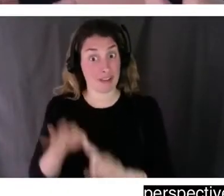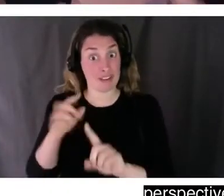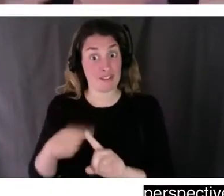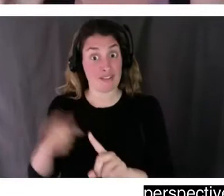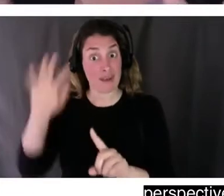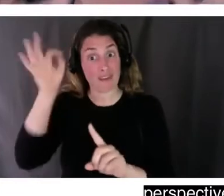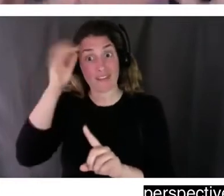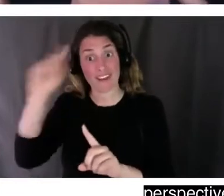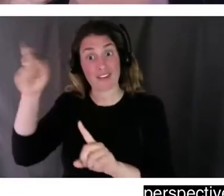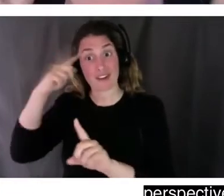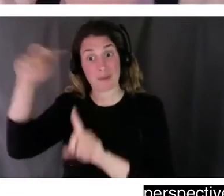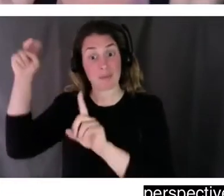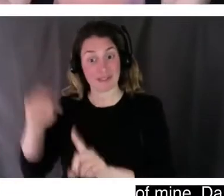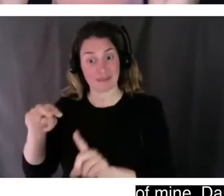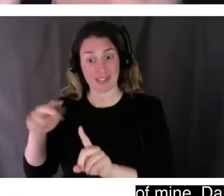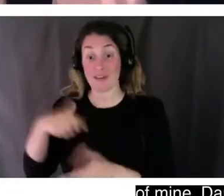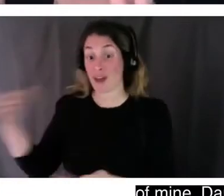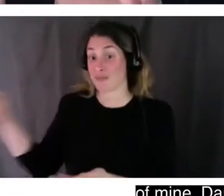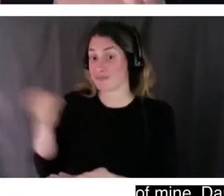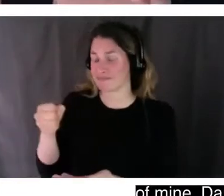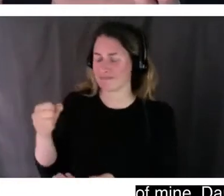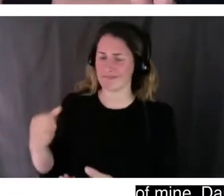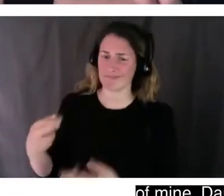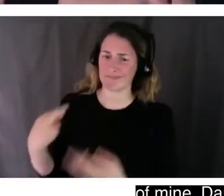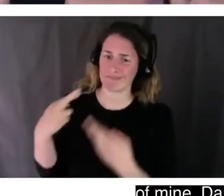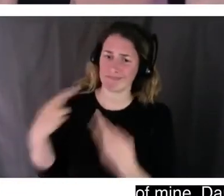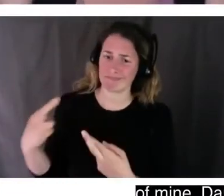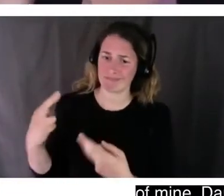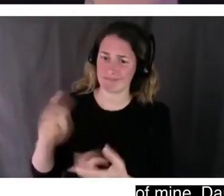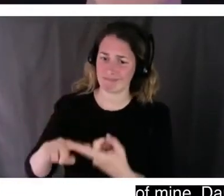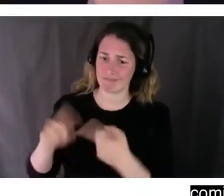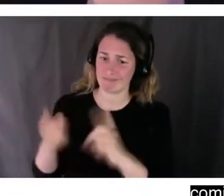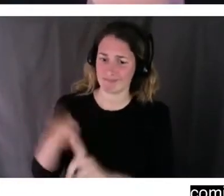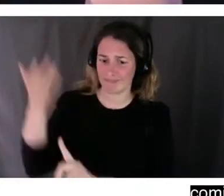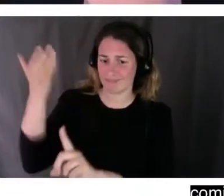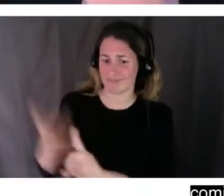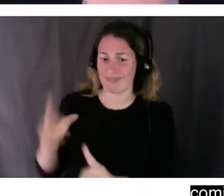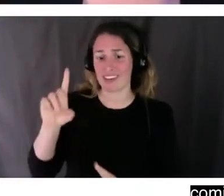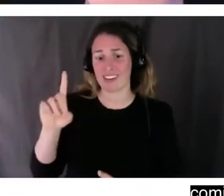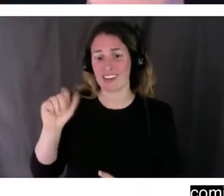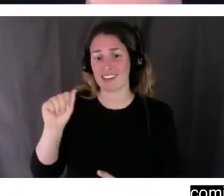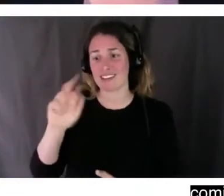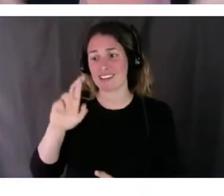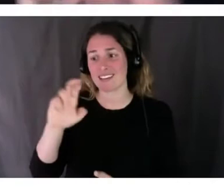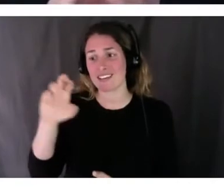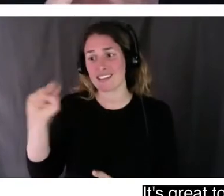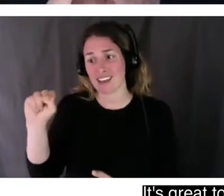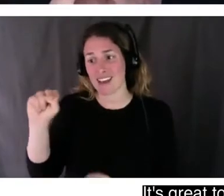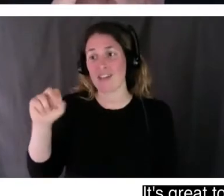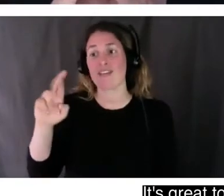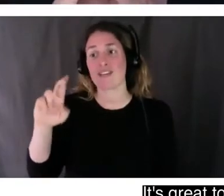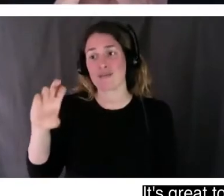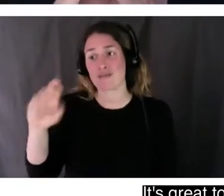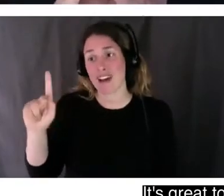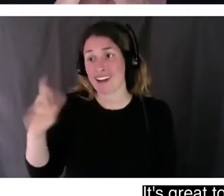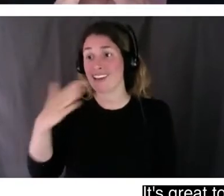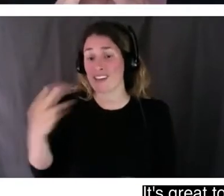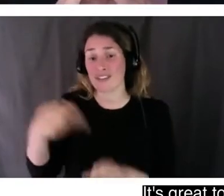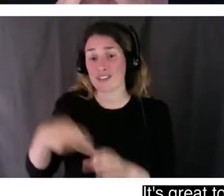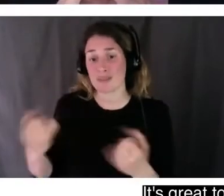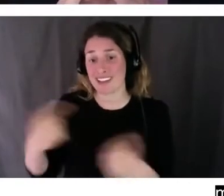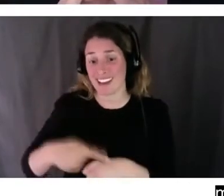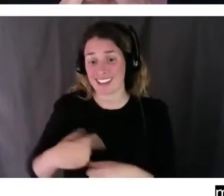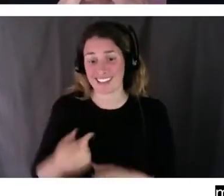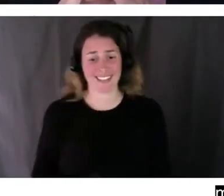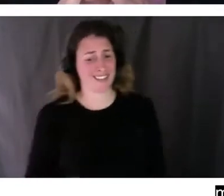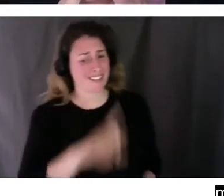perspective. And I brought in an old friend of mine, Darren Ruck. Darren, thank you for coming today and joining me. It's great to be here, Tova.